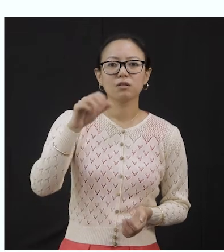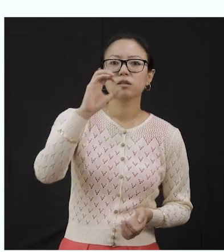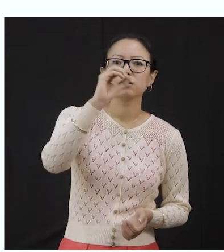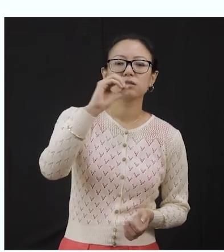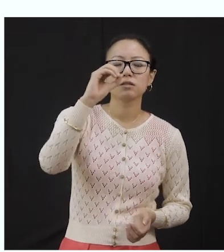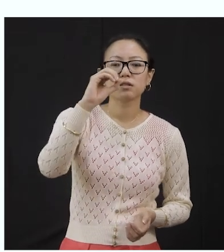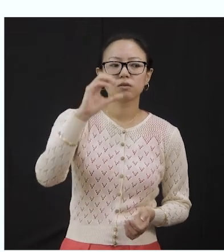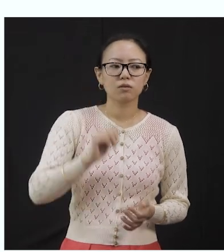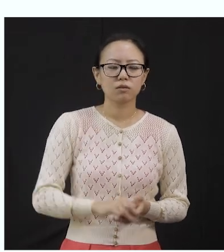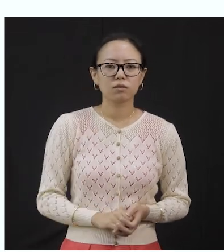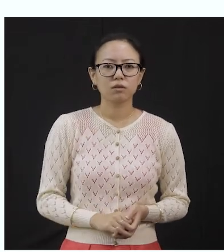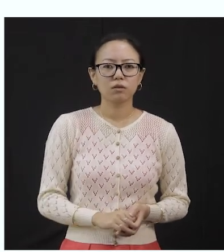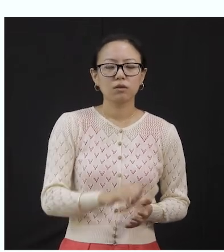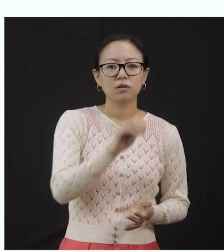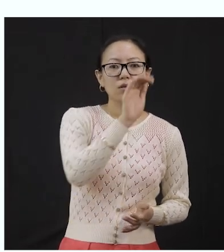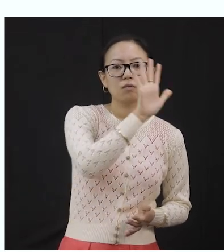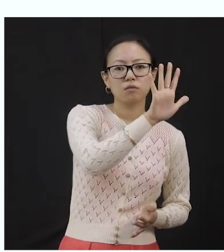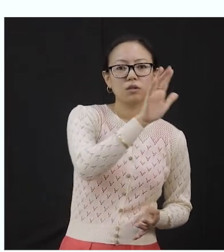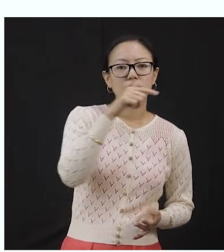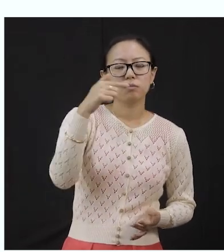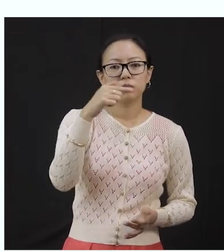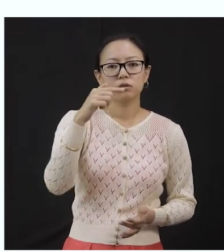me, what's the answer of 5 minus 5?